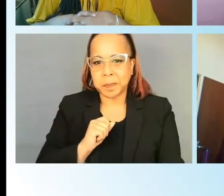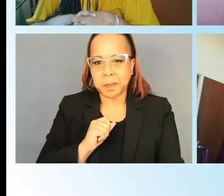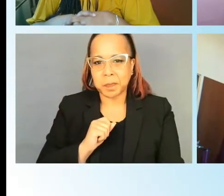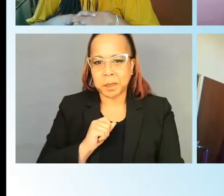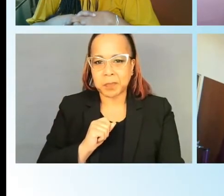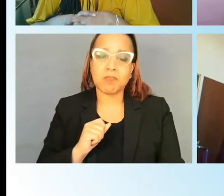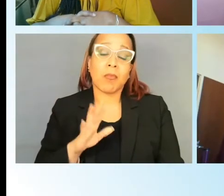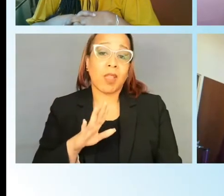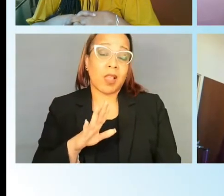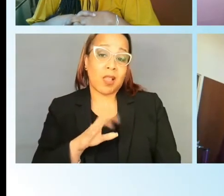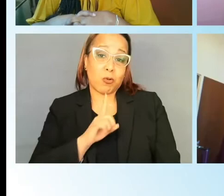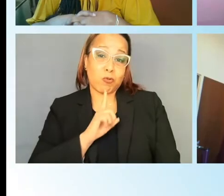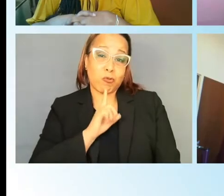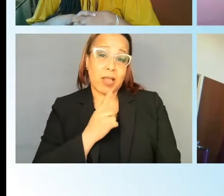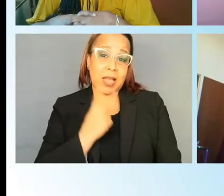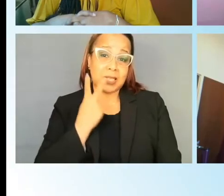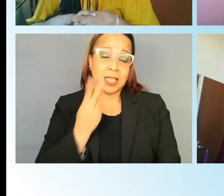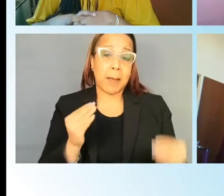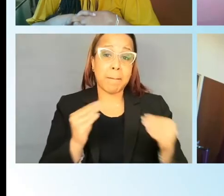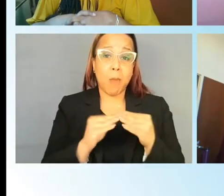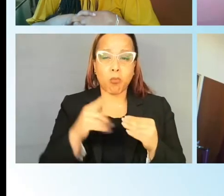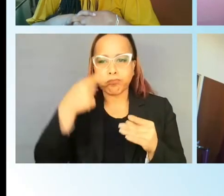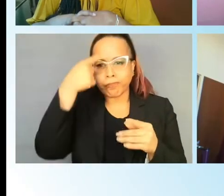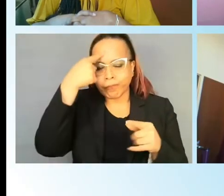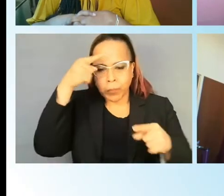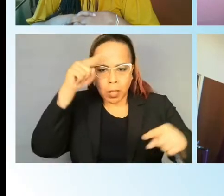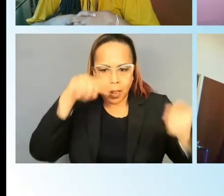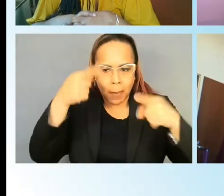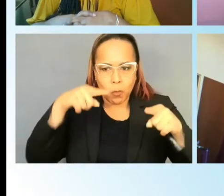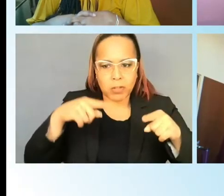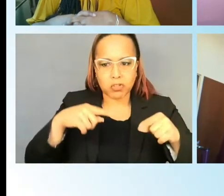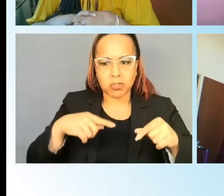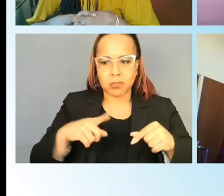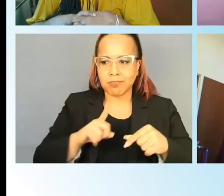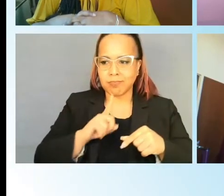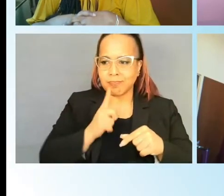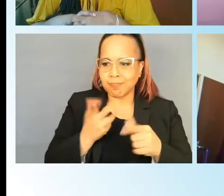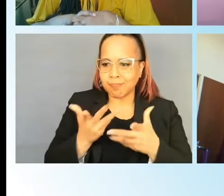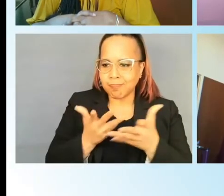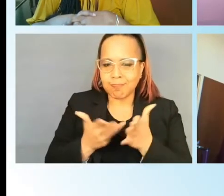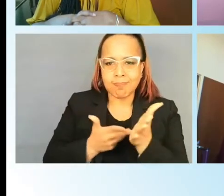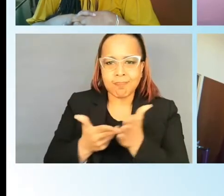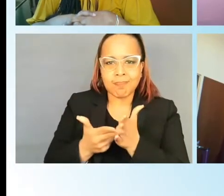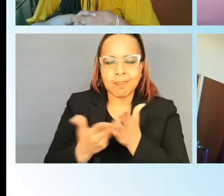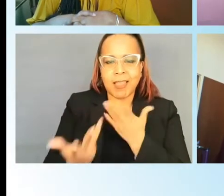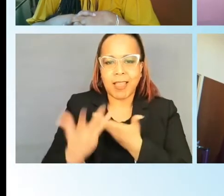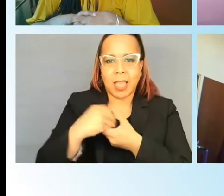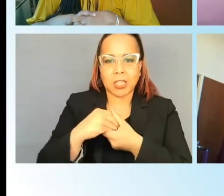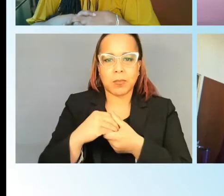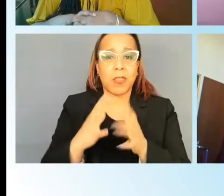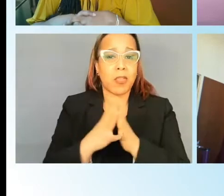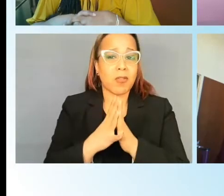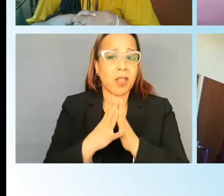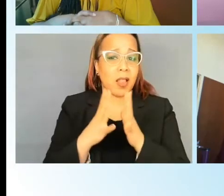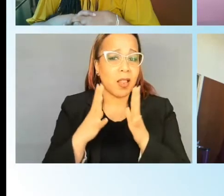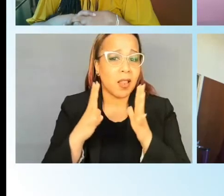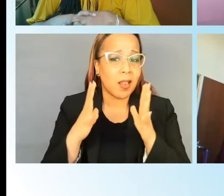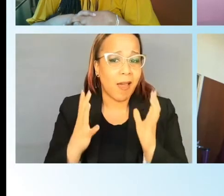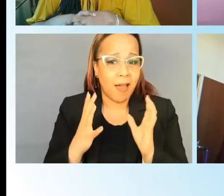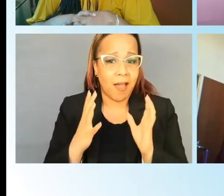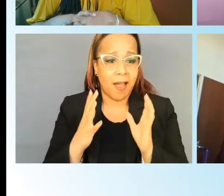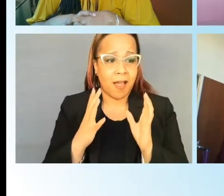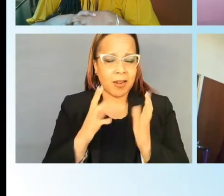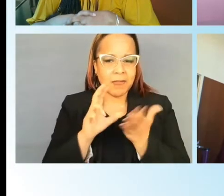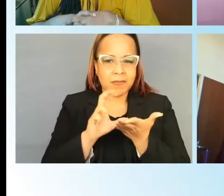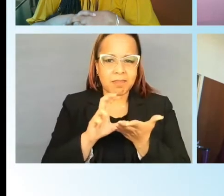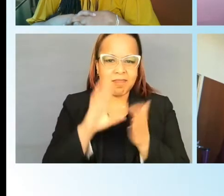I really see more collaboration, and authentic engagement. There's a lot of investment that our communities need. And